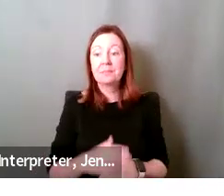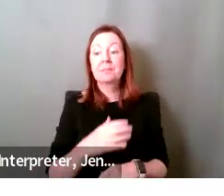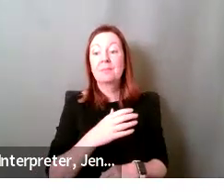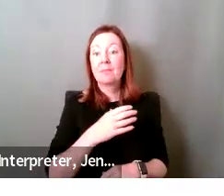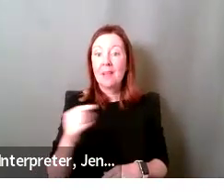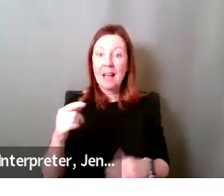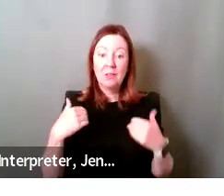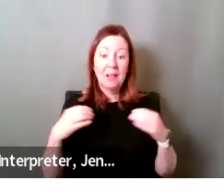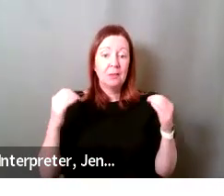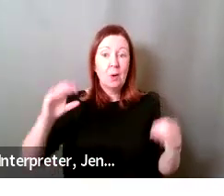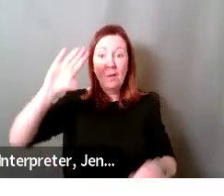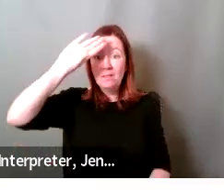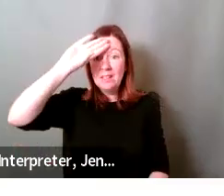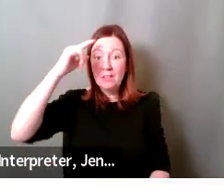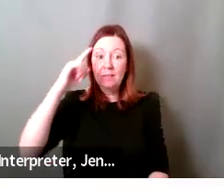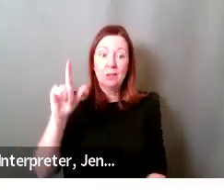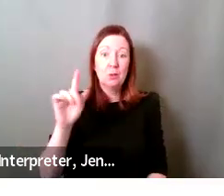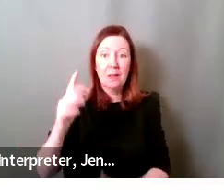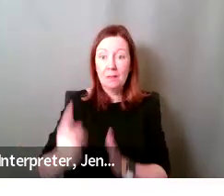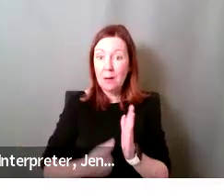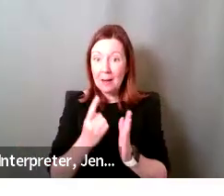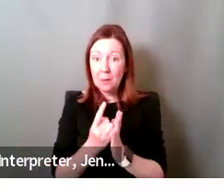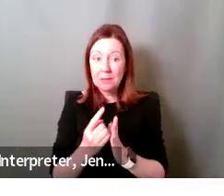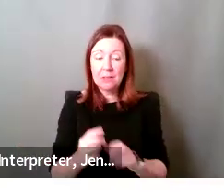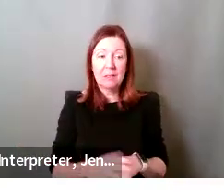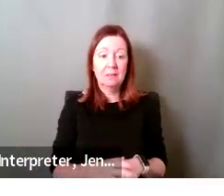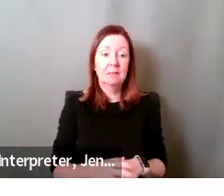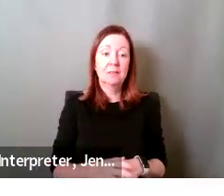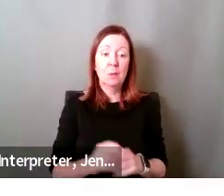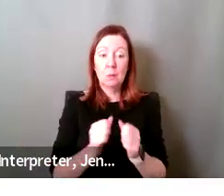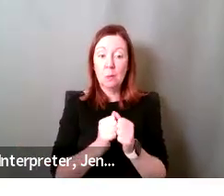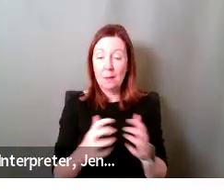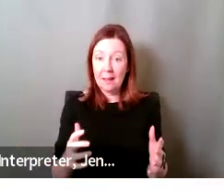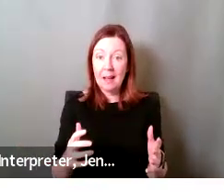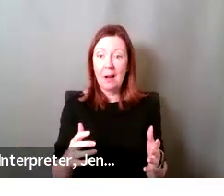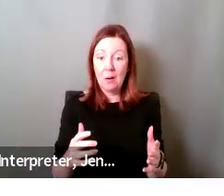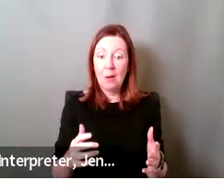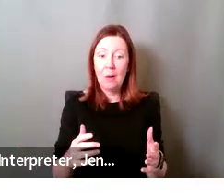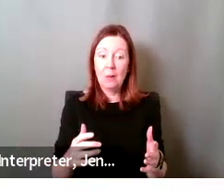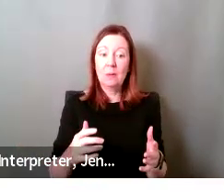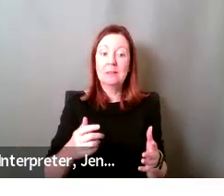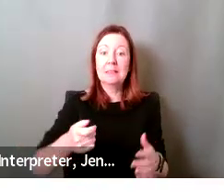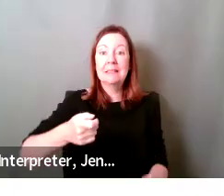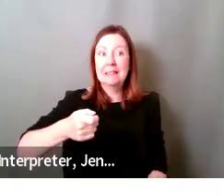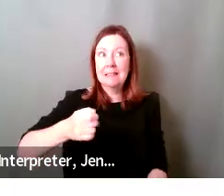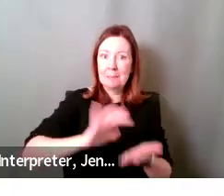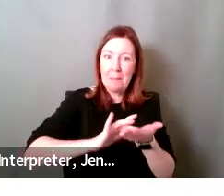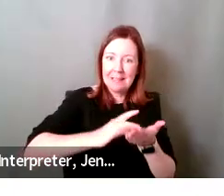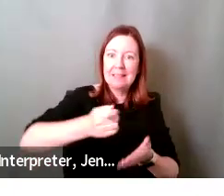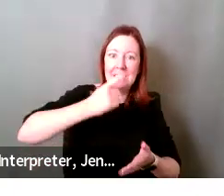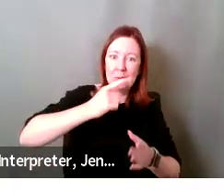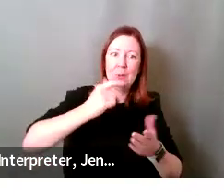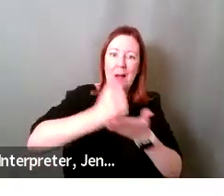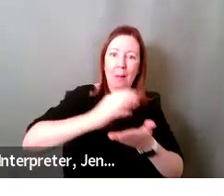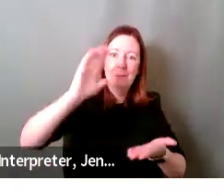and you've had no fever for 24 hours without taking a fever reducing medicine.